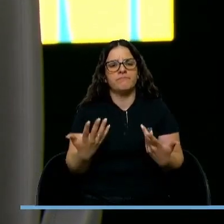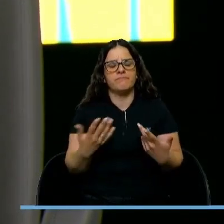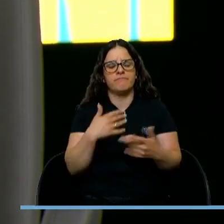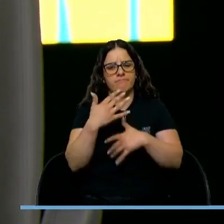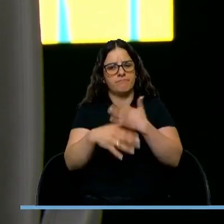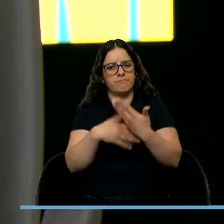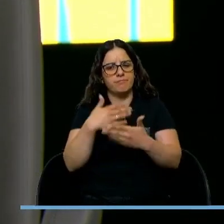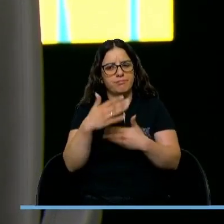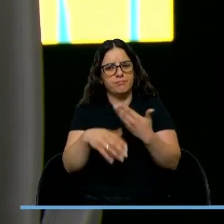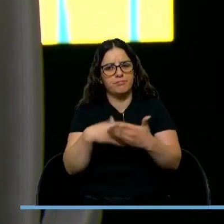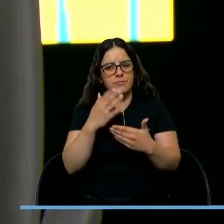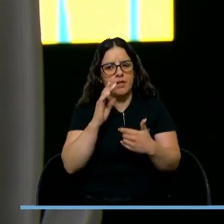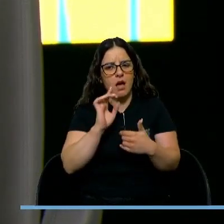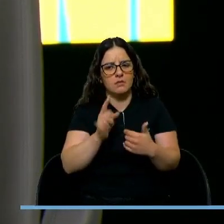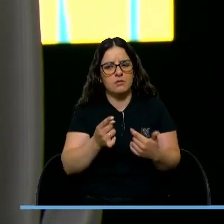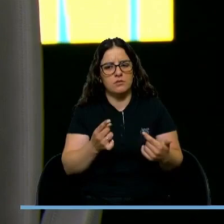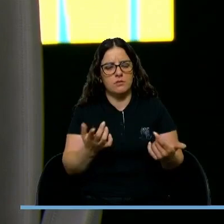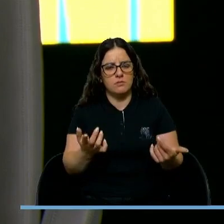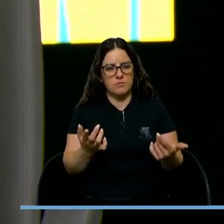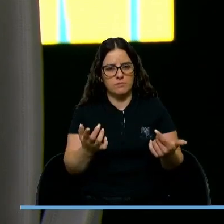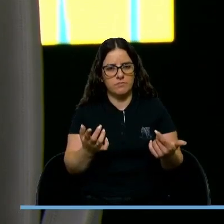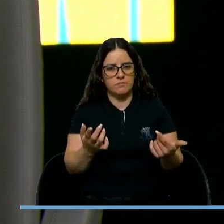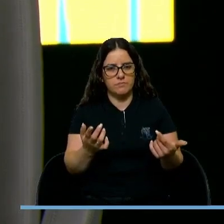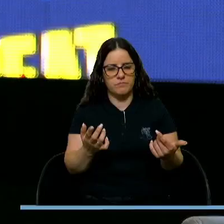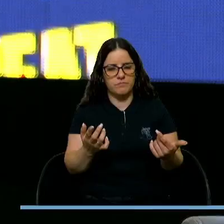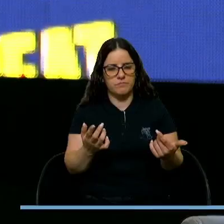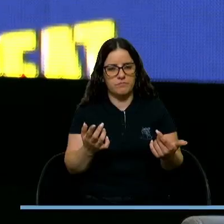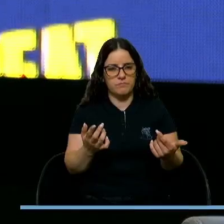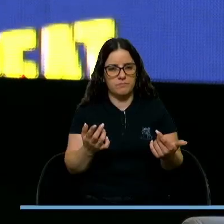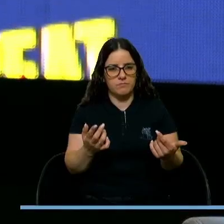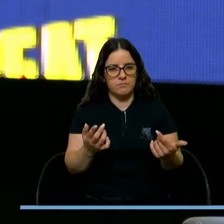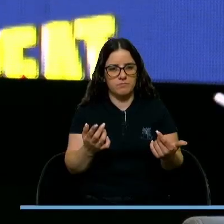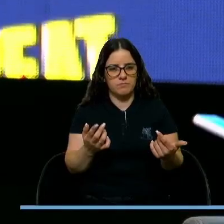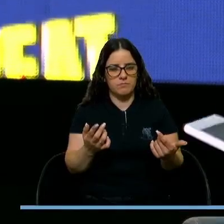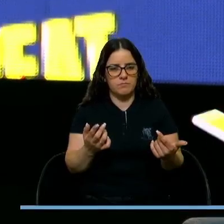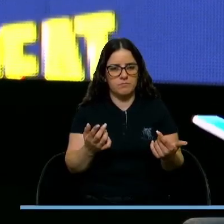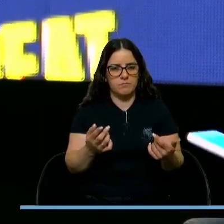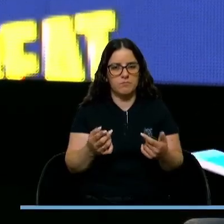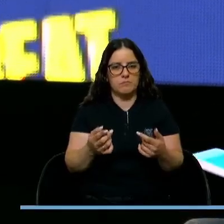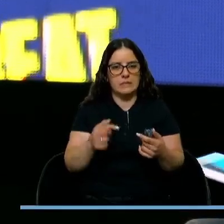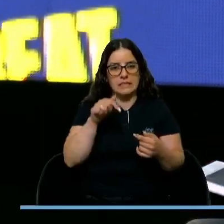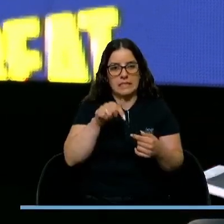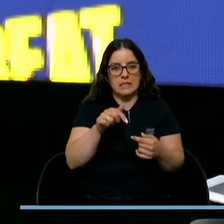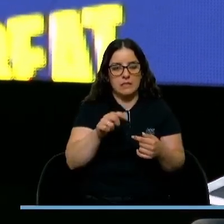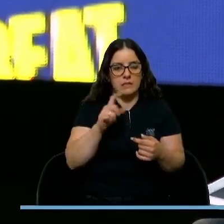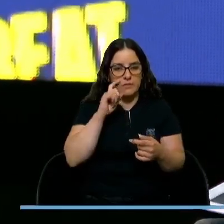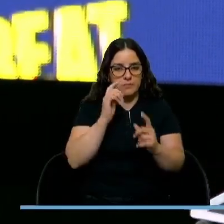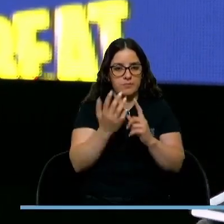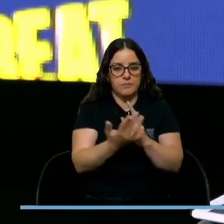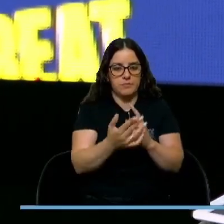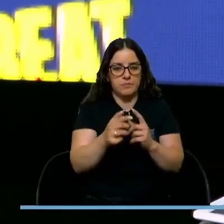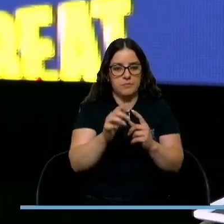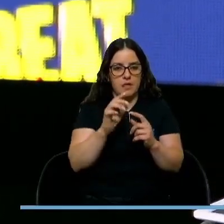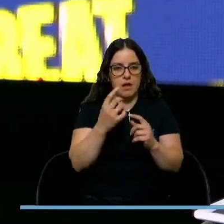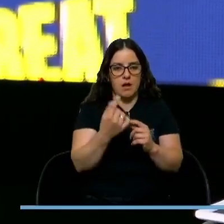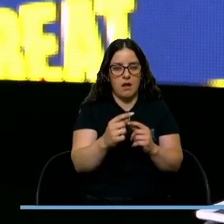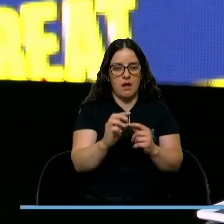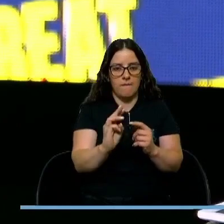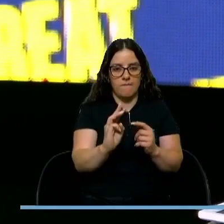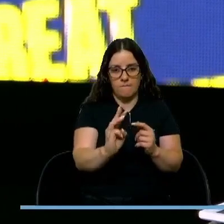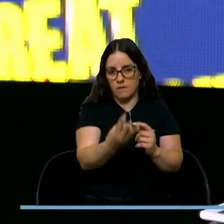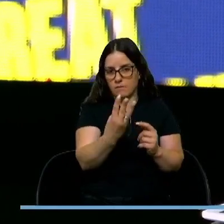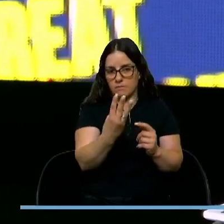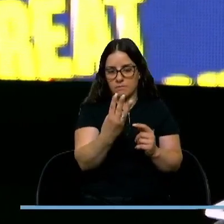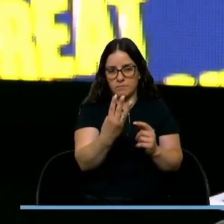Danielle, what about the breakthroughs in Nokia? As I was saying, sustainability for us has